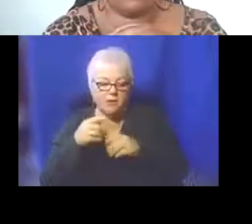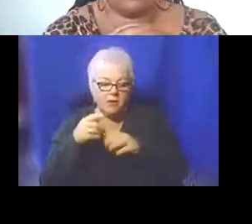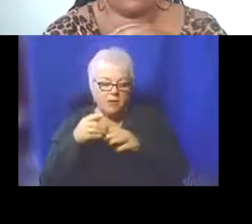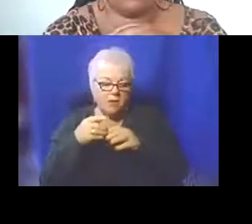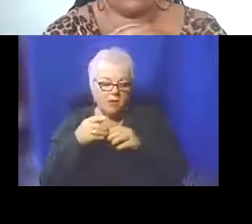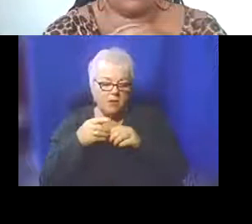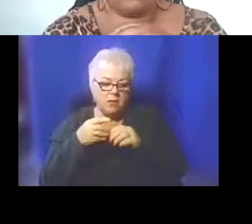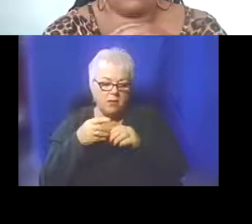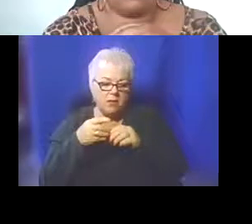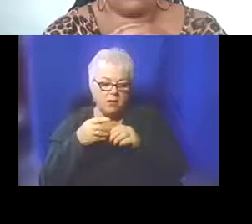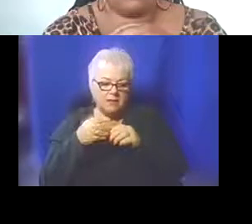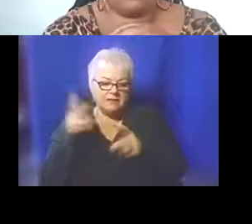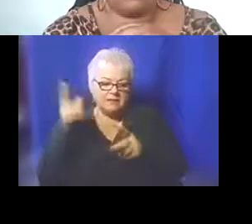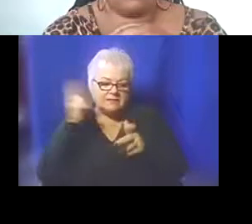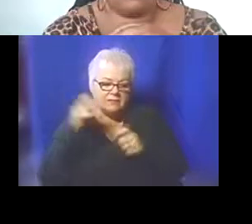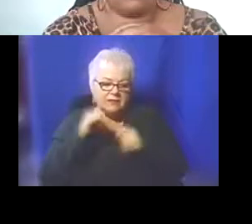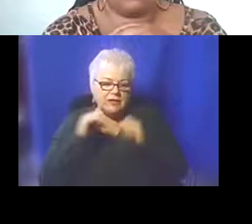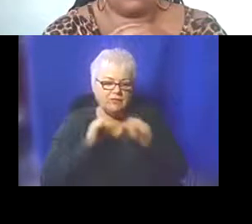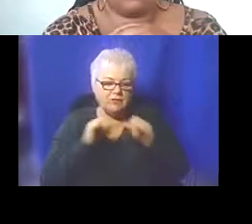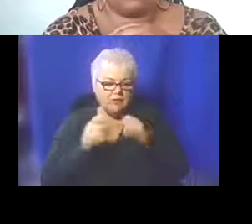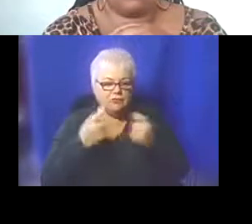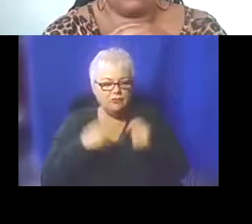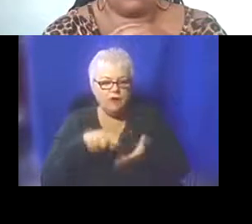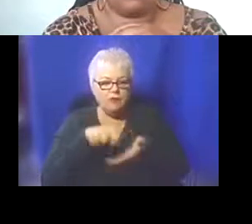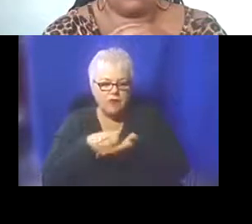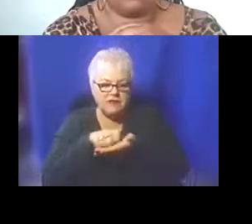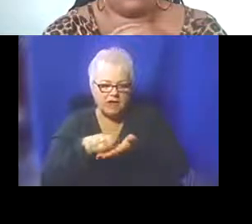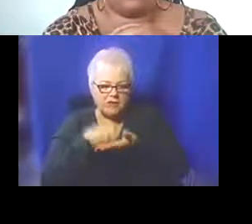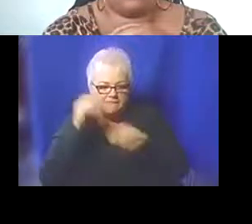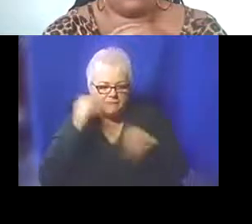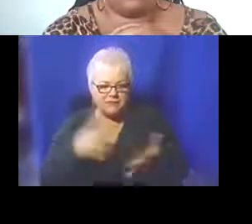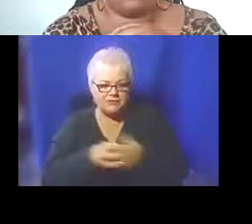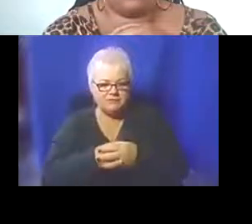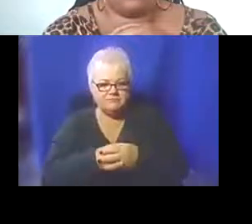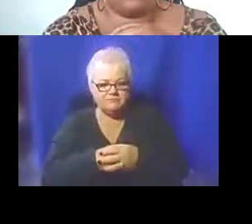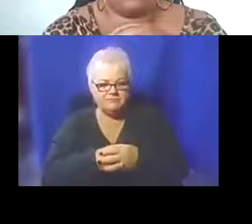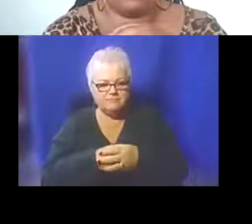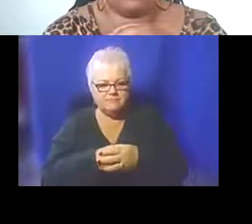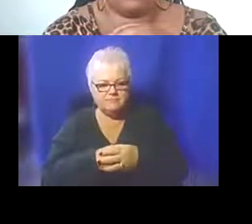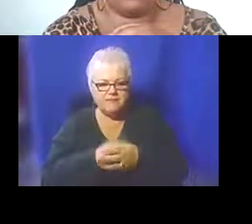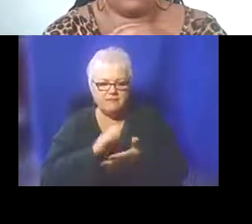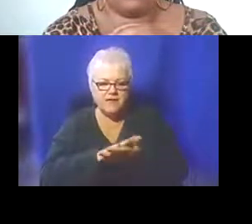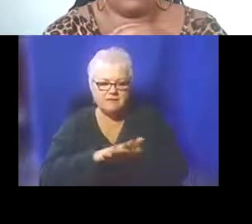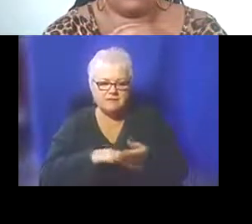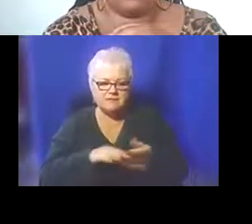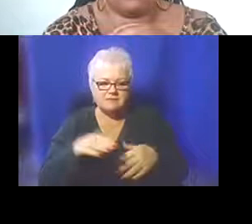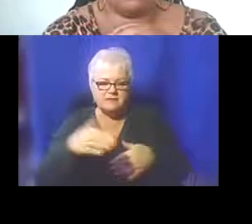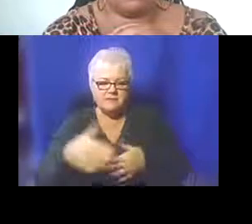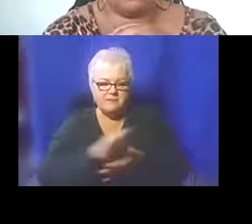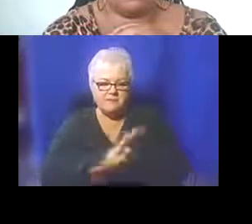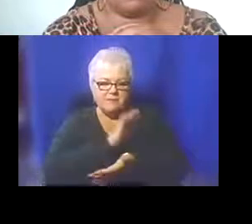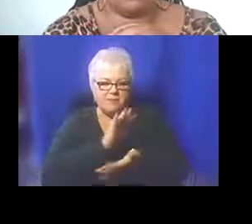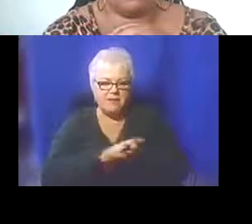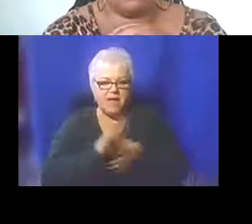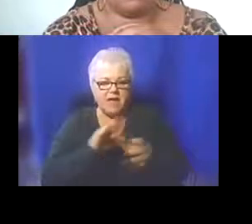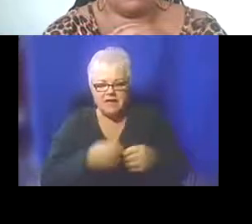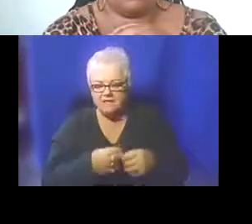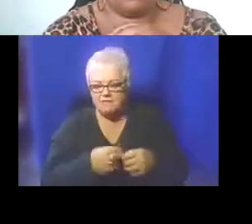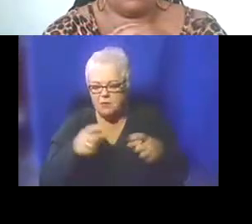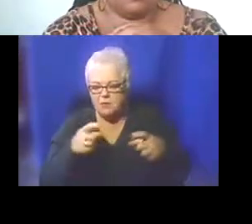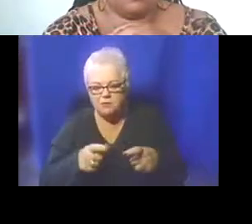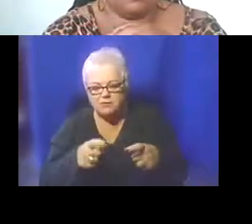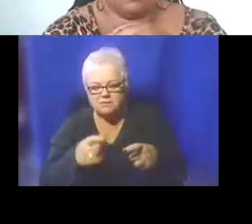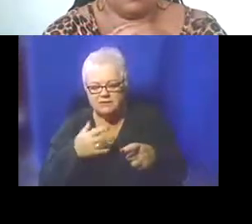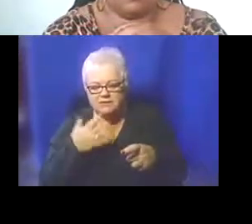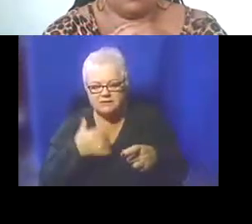say that listening to this interview, you were trying to write down the information. And let's say rather than a nice tablet of paper, all I gave you was a Post-it note, a